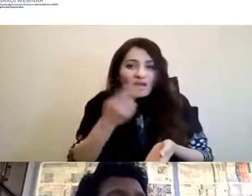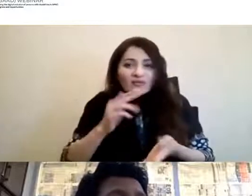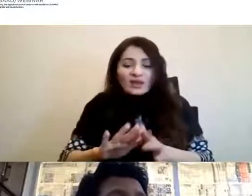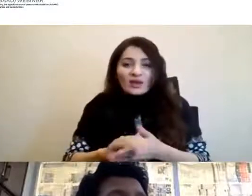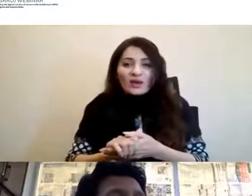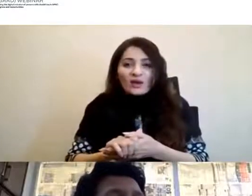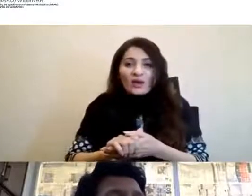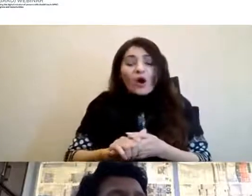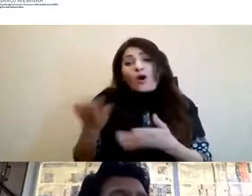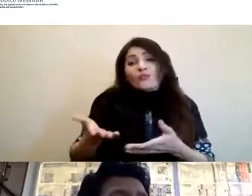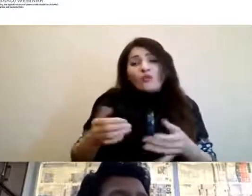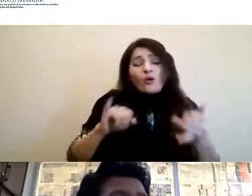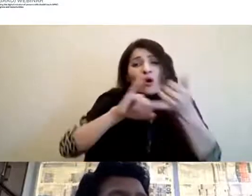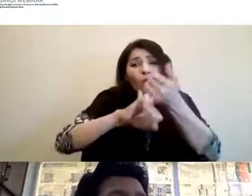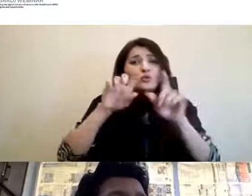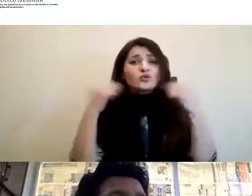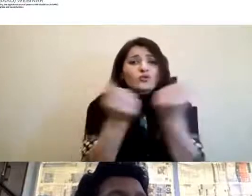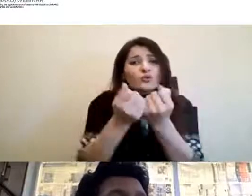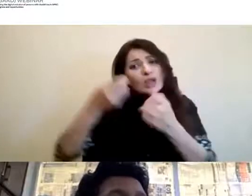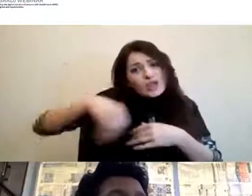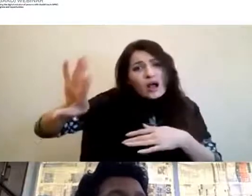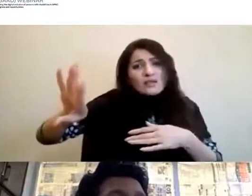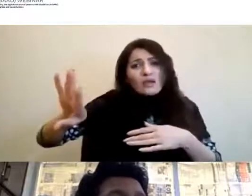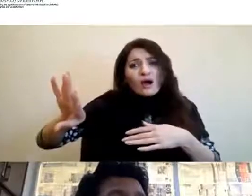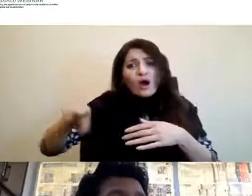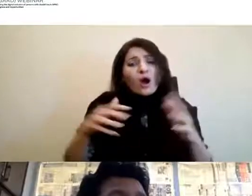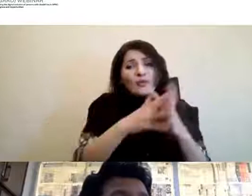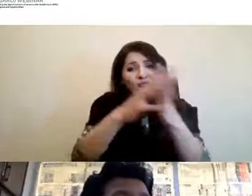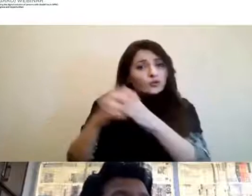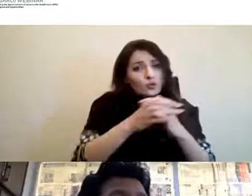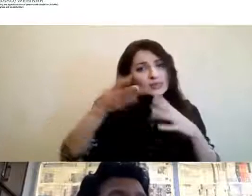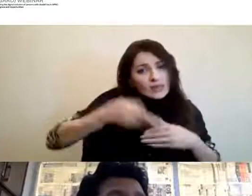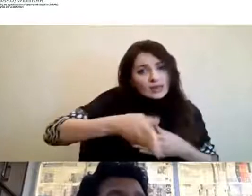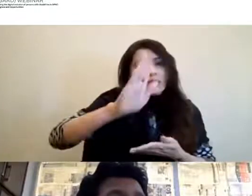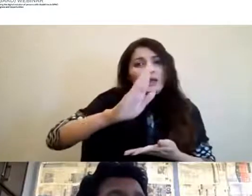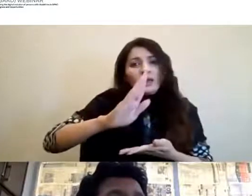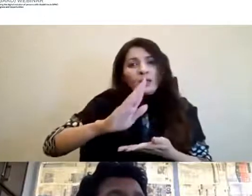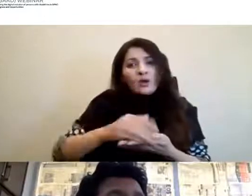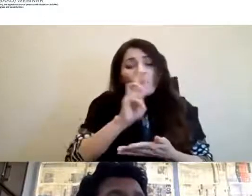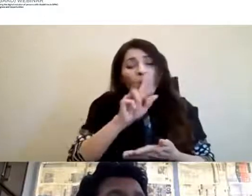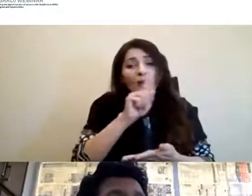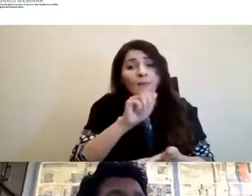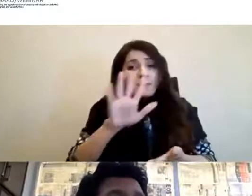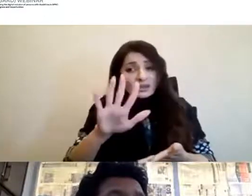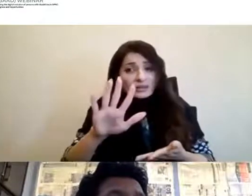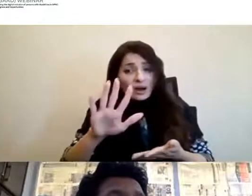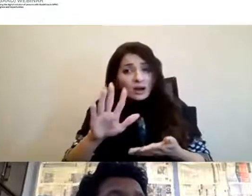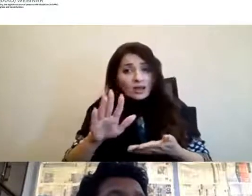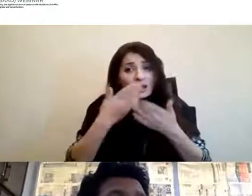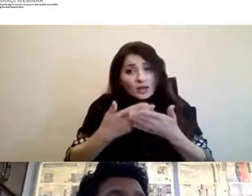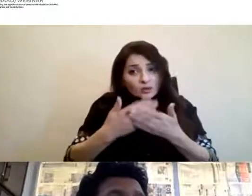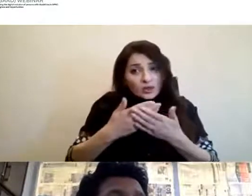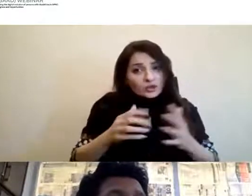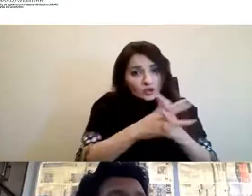school. And he went to US to avail this facility. After 15 years of his education career in US,